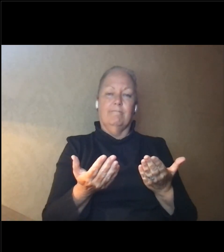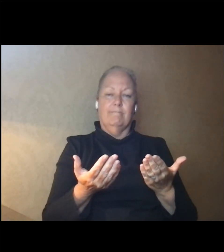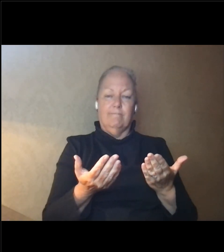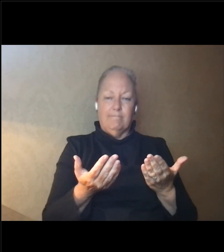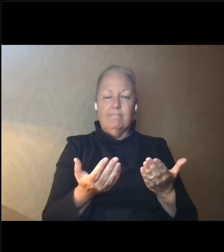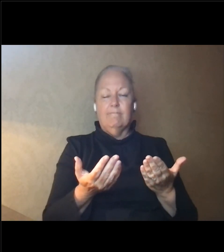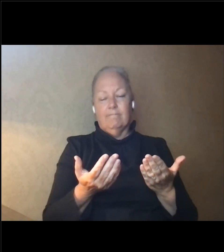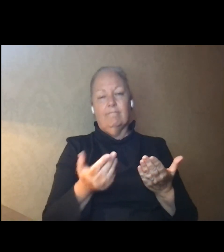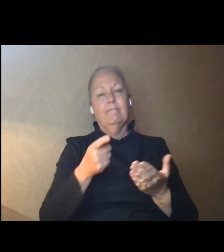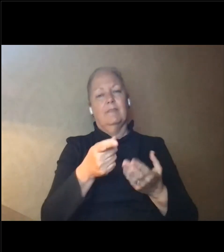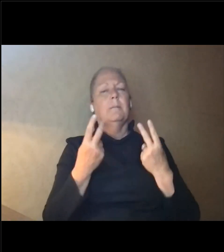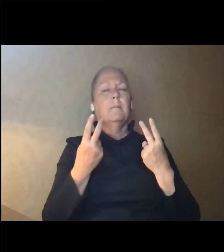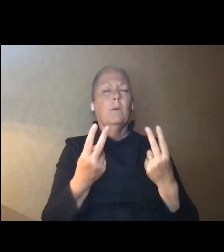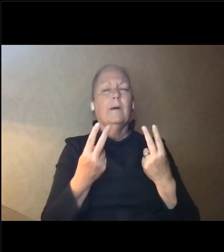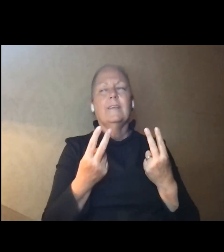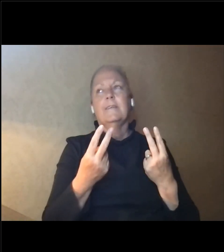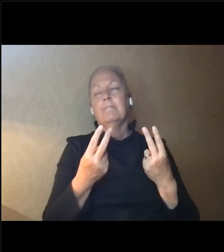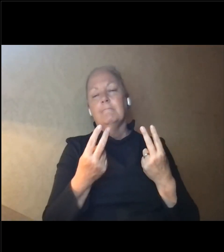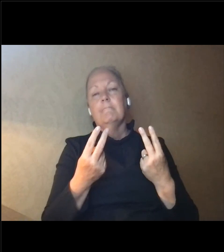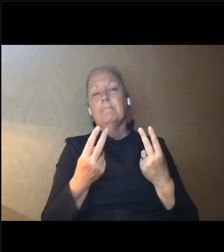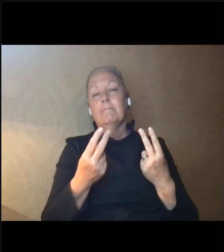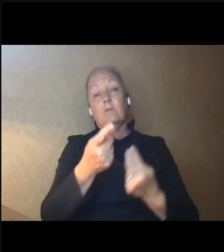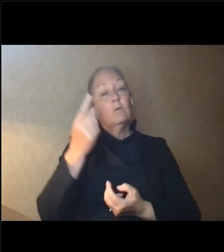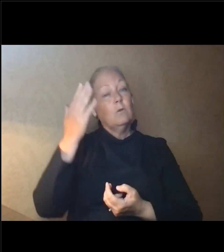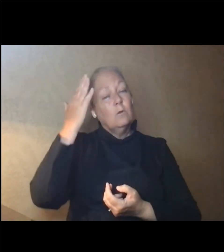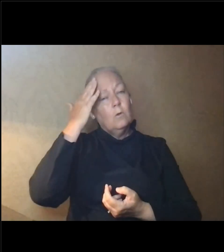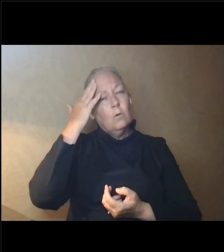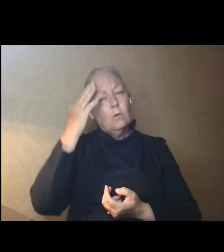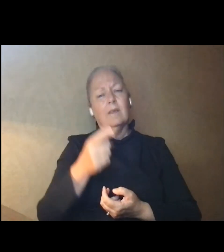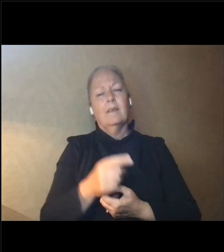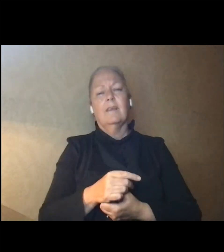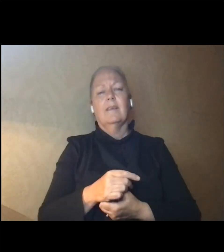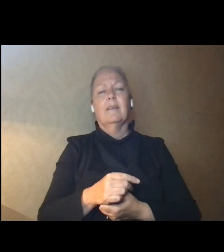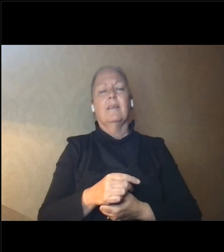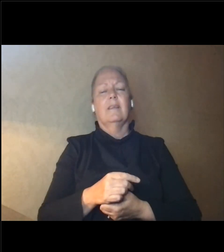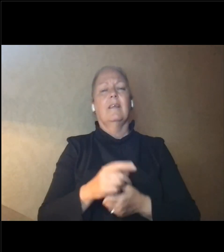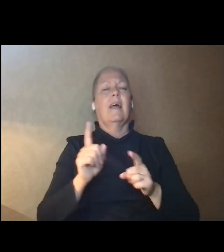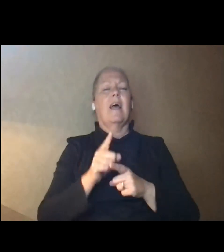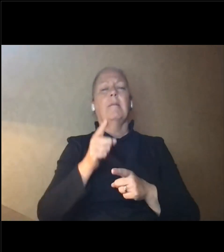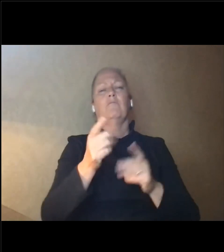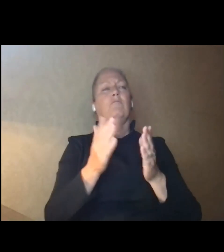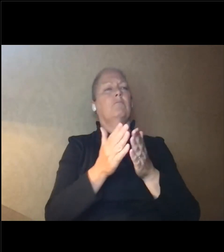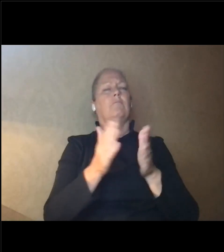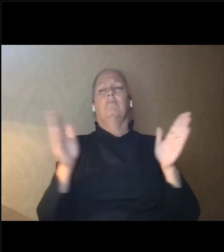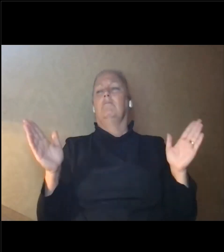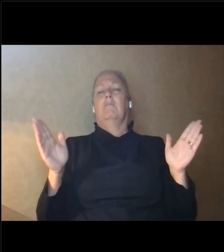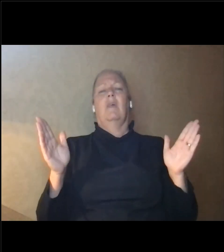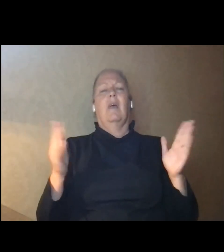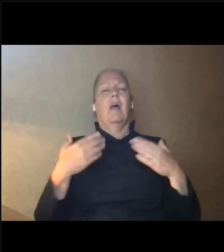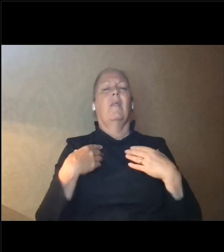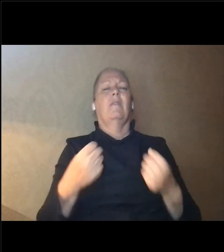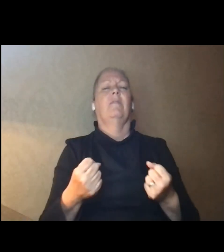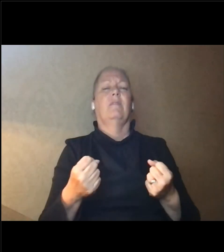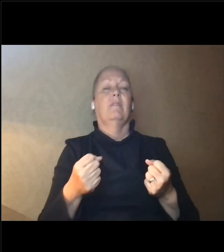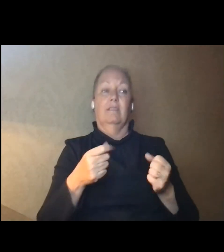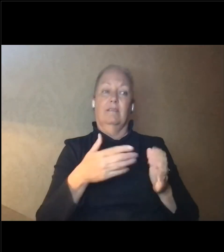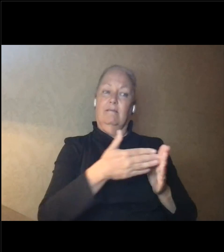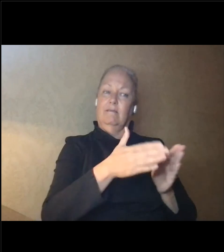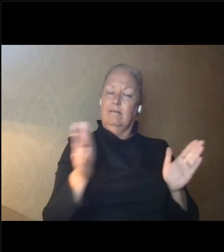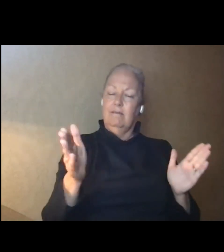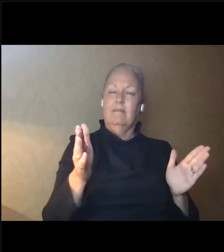component, and especially when we talk about from a perspective of universal health coverage also. And successful integration